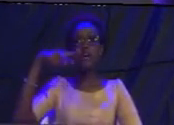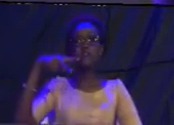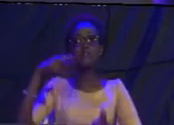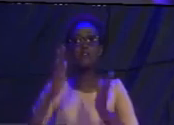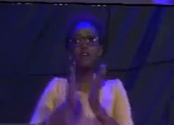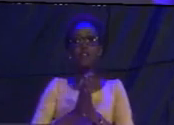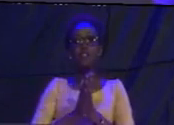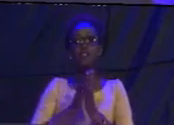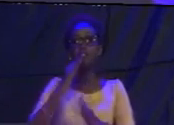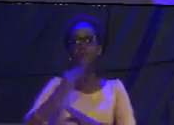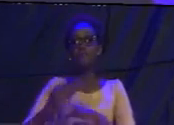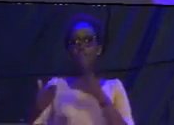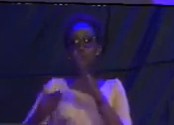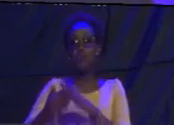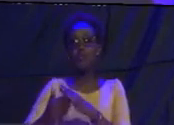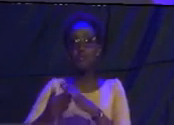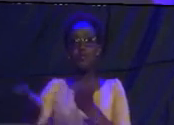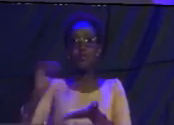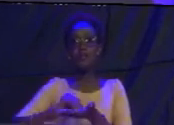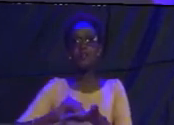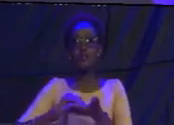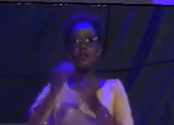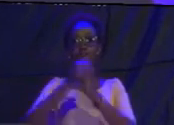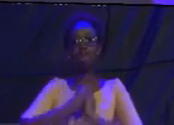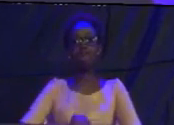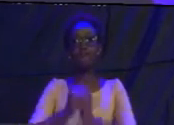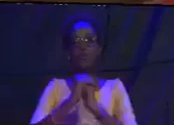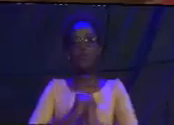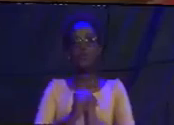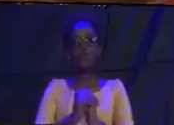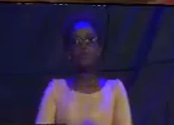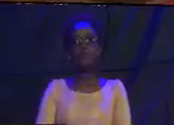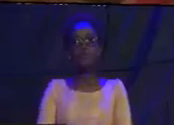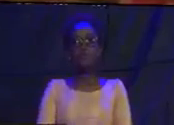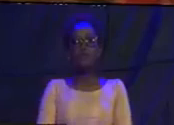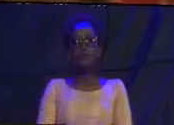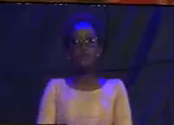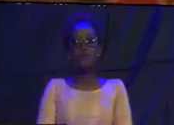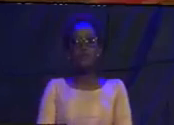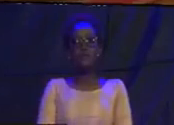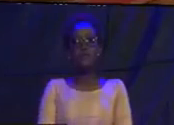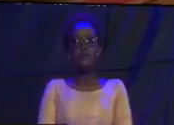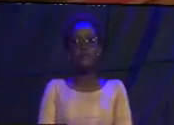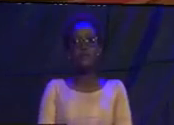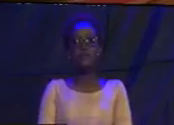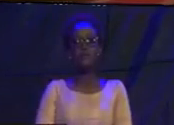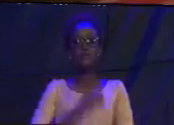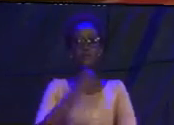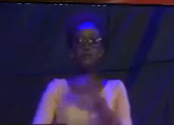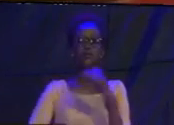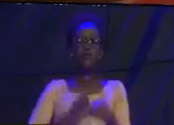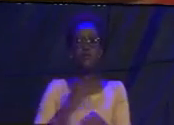In 2007, the theme was Africa, rebuild the tent of David, which is the tent of worship.